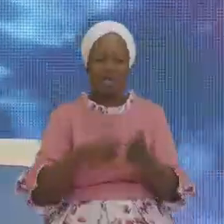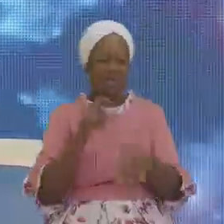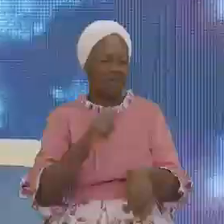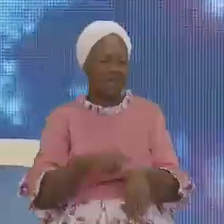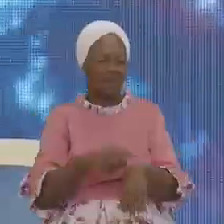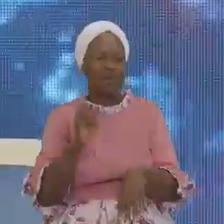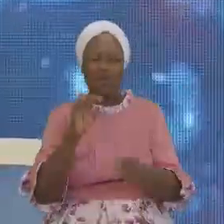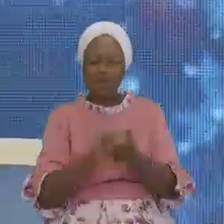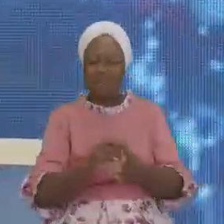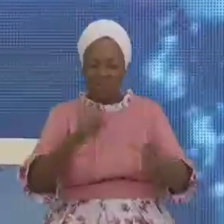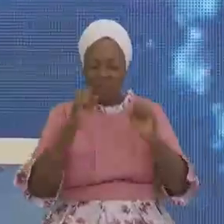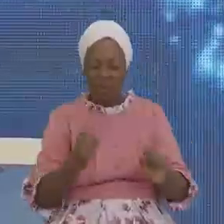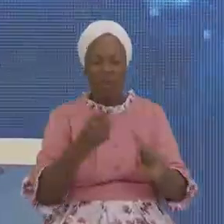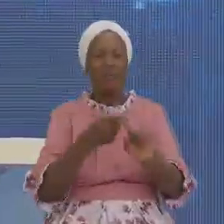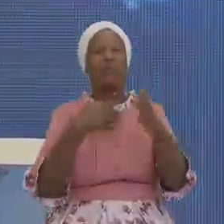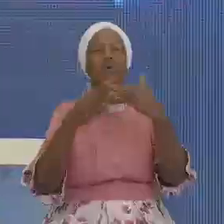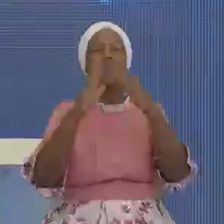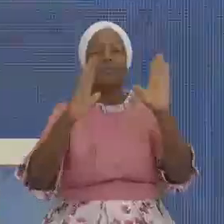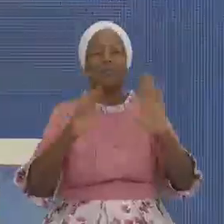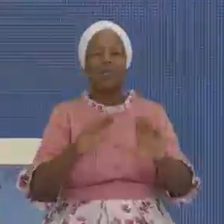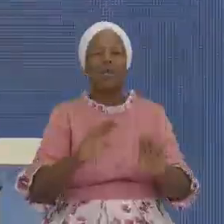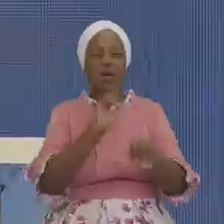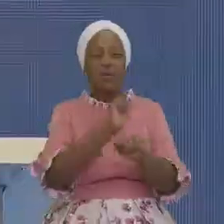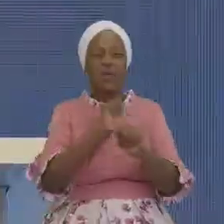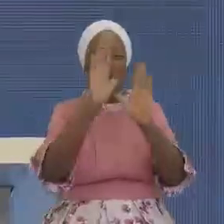from heaven, miracle from heaven,